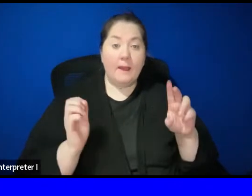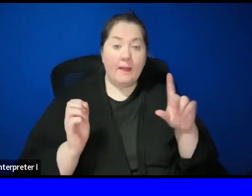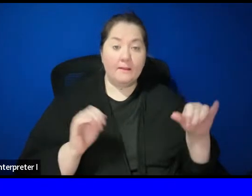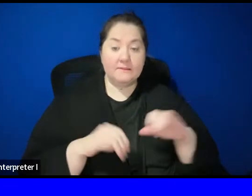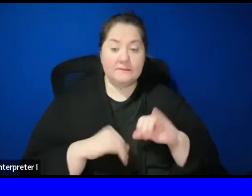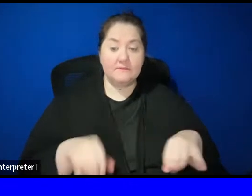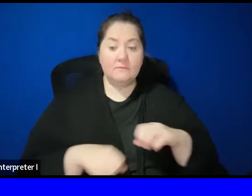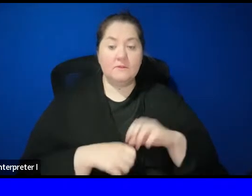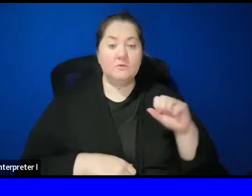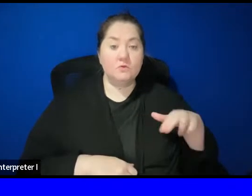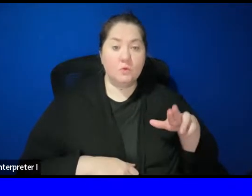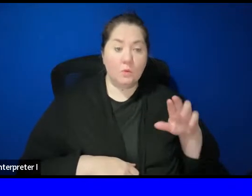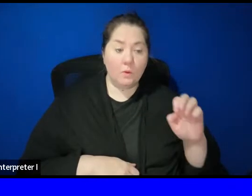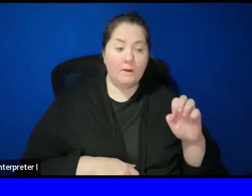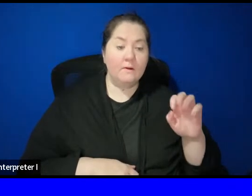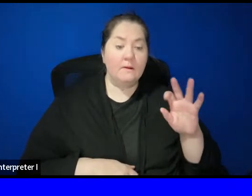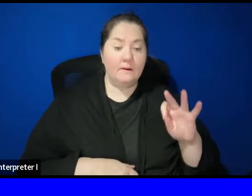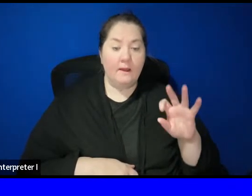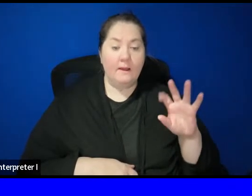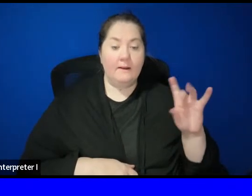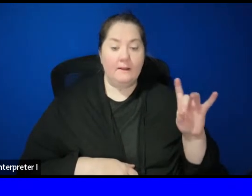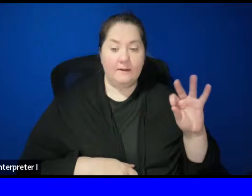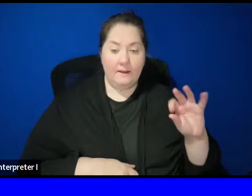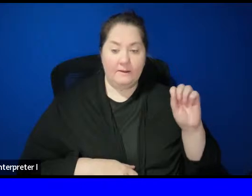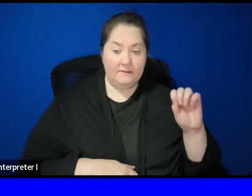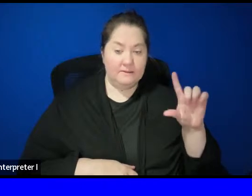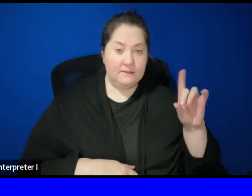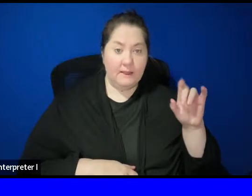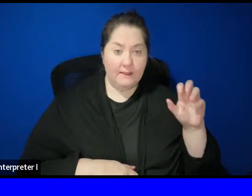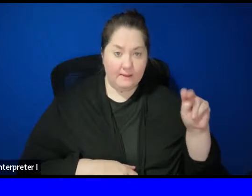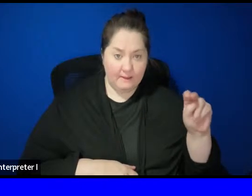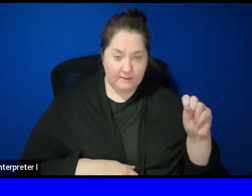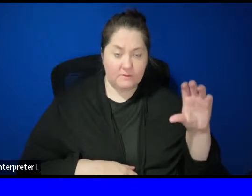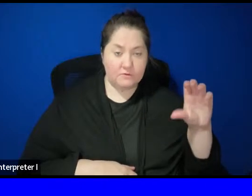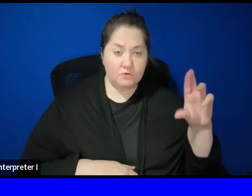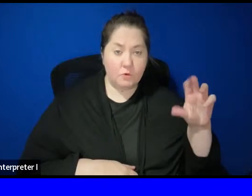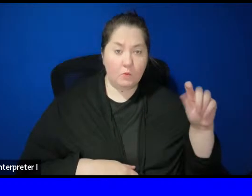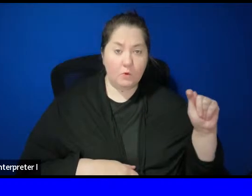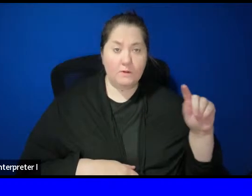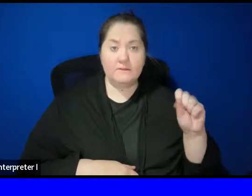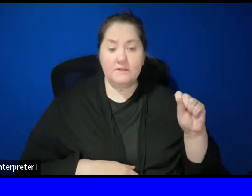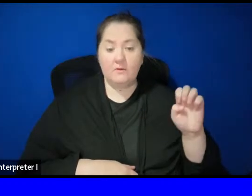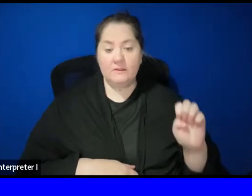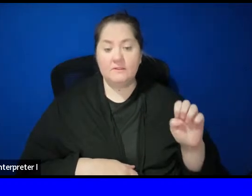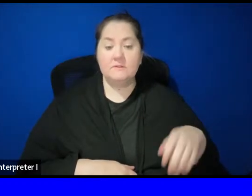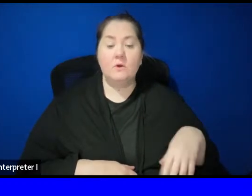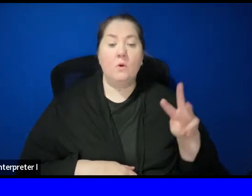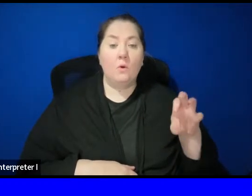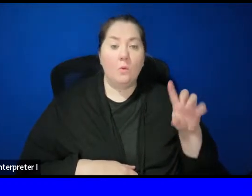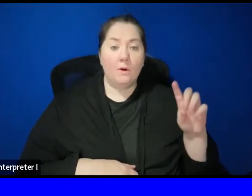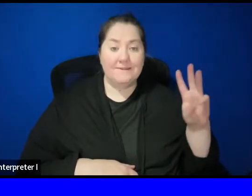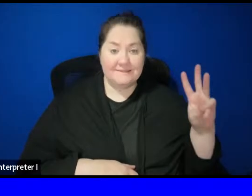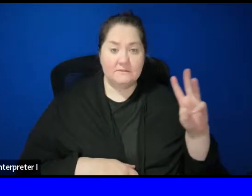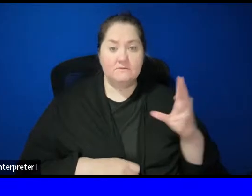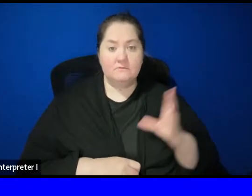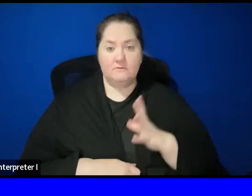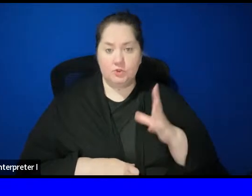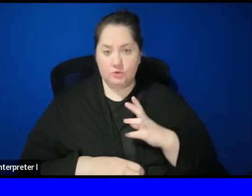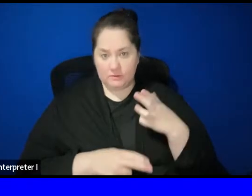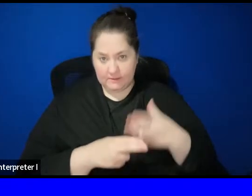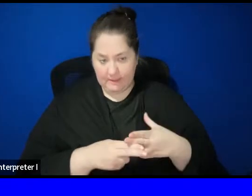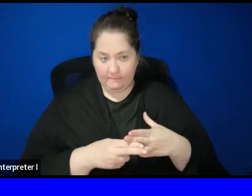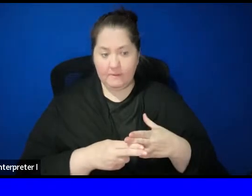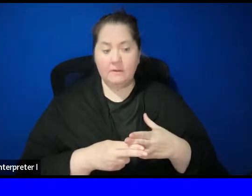Square 989 as Sladen's Court Southeast. The location is in Ward 6. It's an official naming,